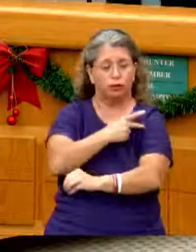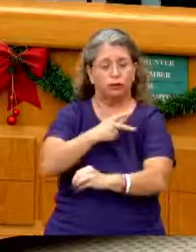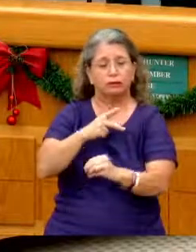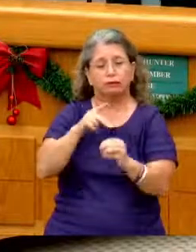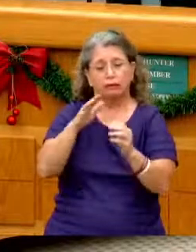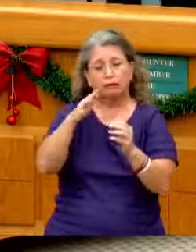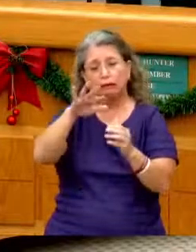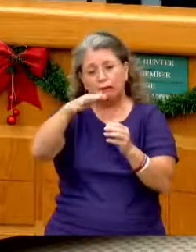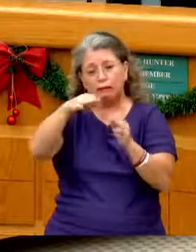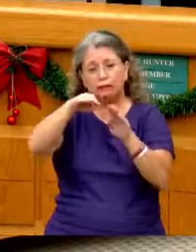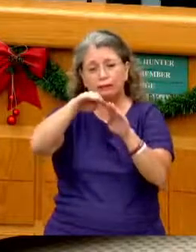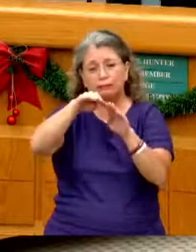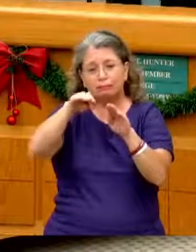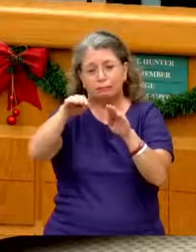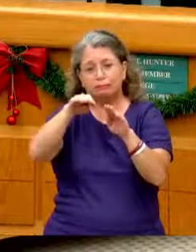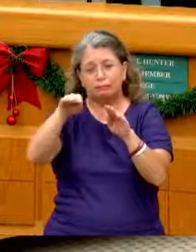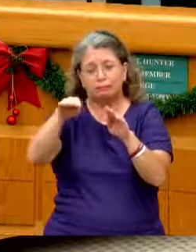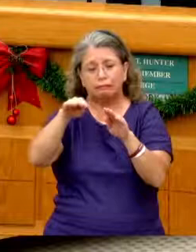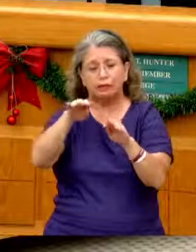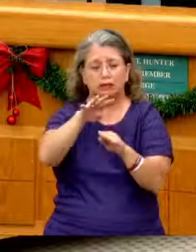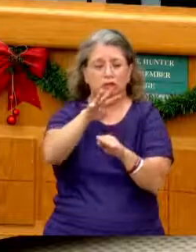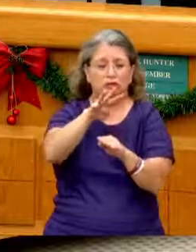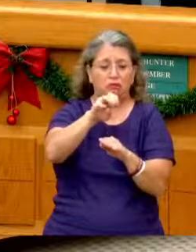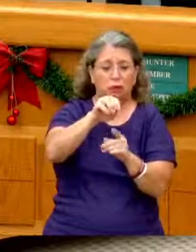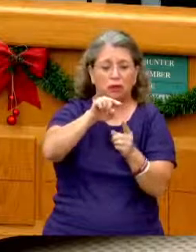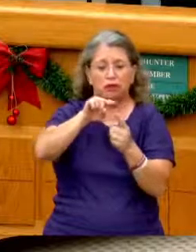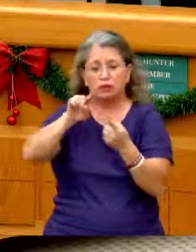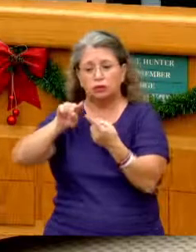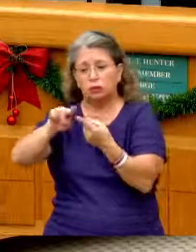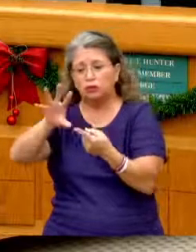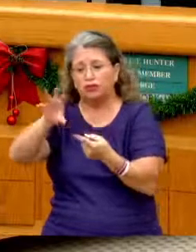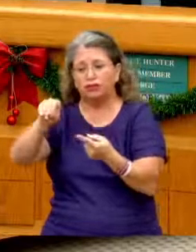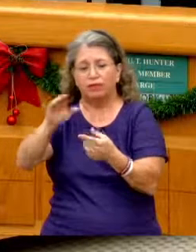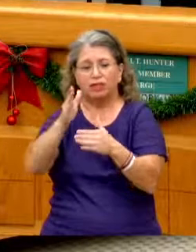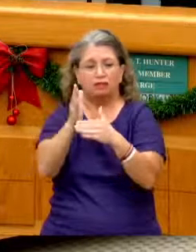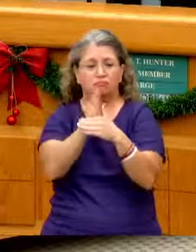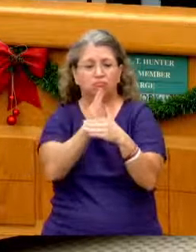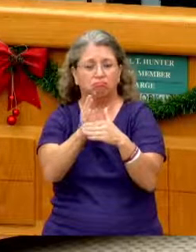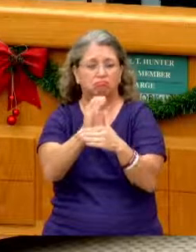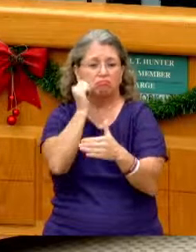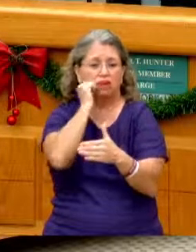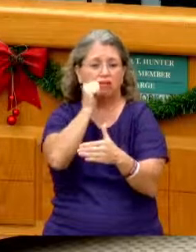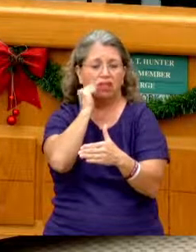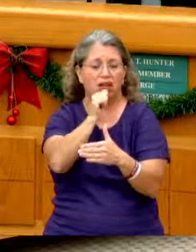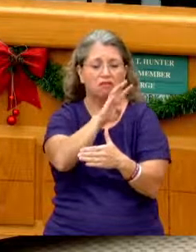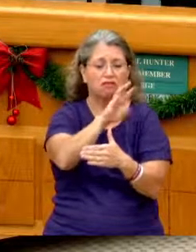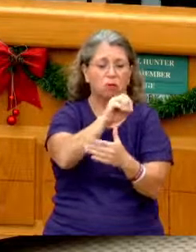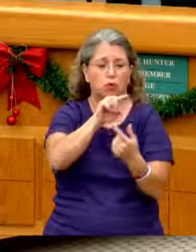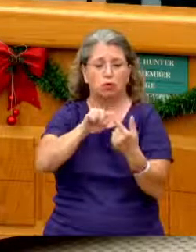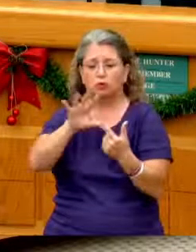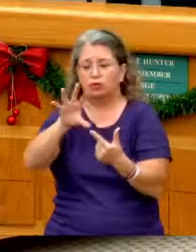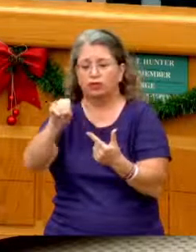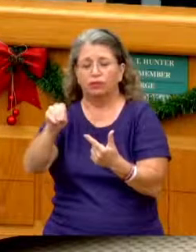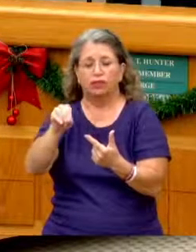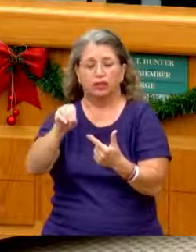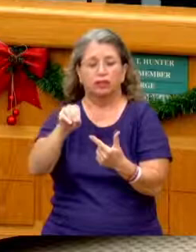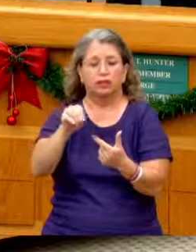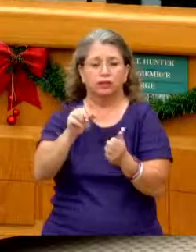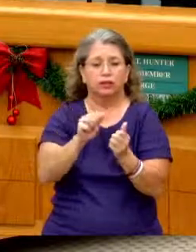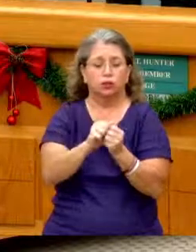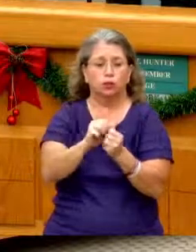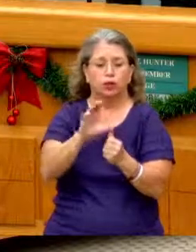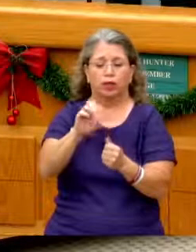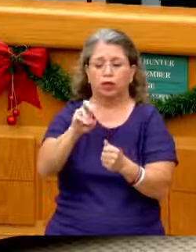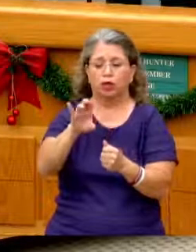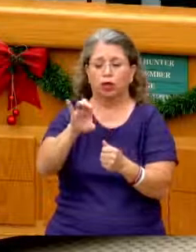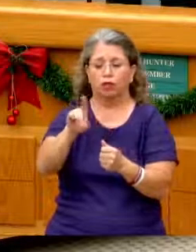plateau, if you will, between 40 and 50 every day in the ICU with COVID-19, that some of these